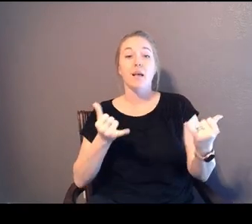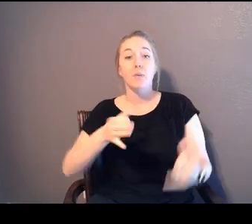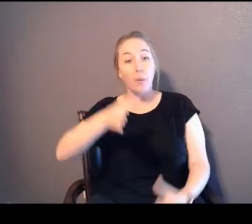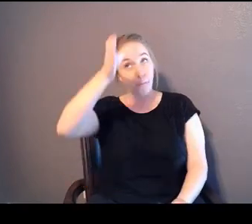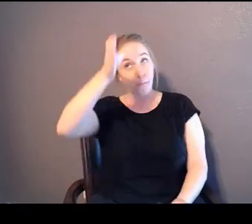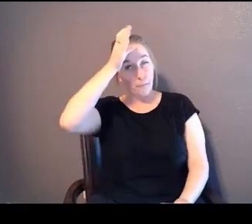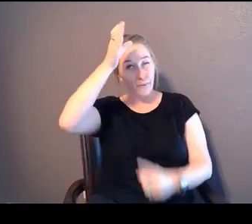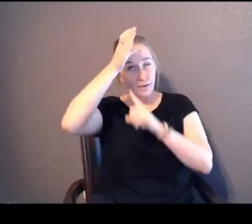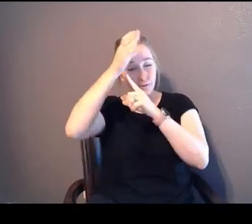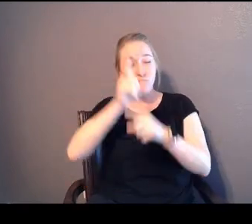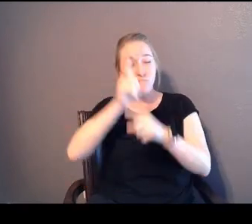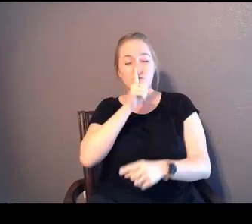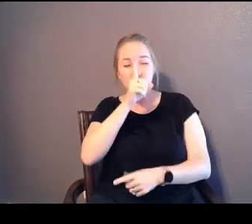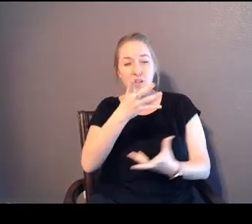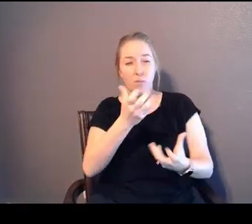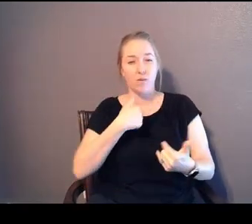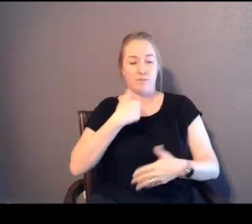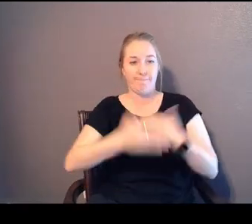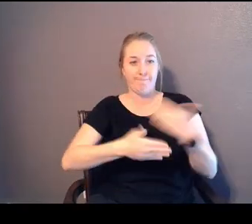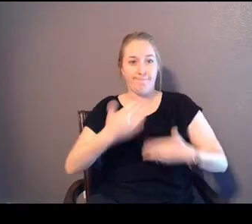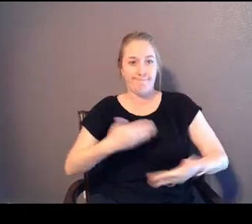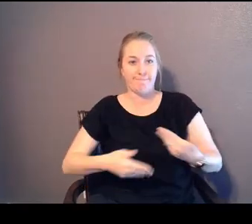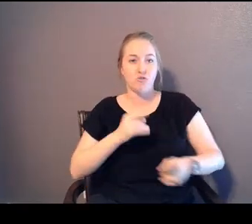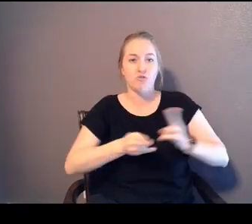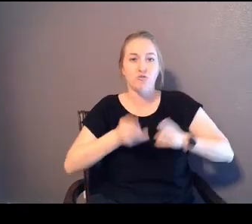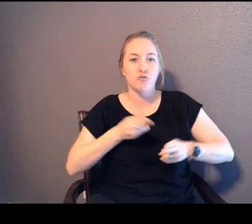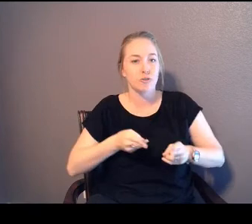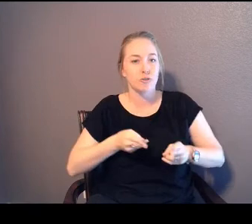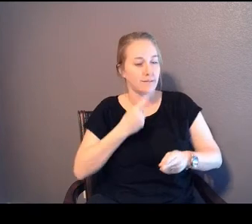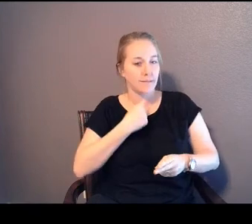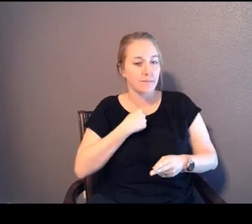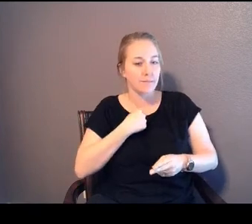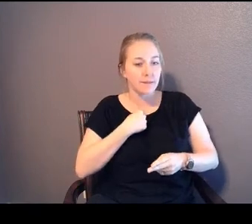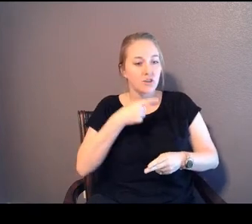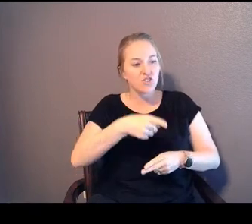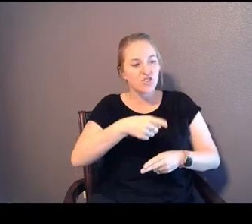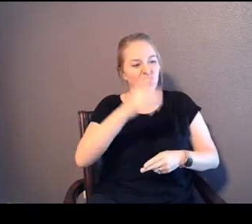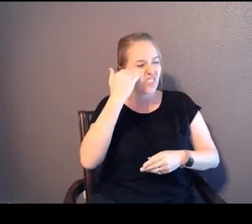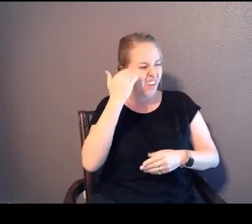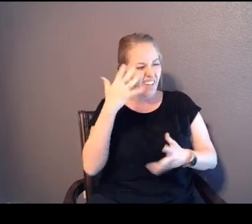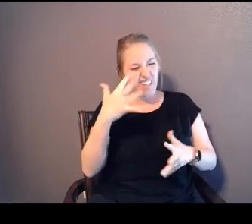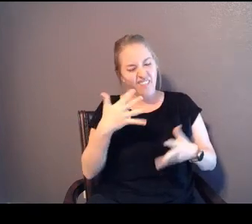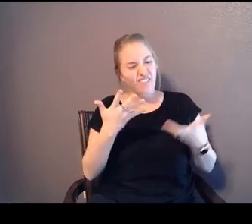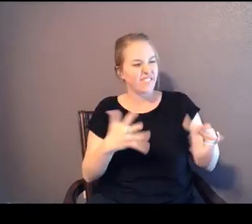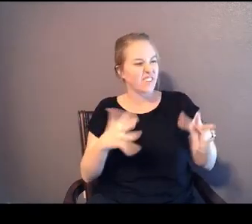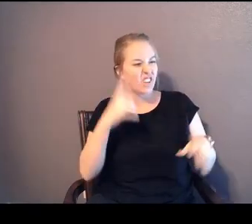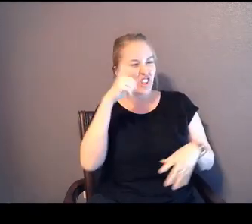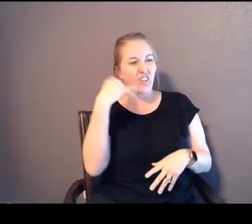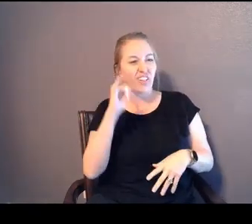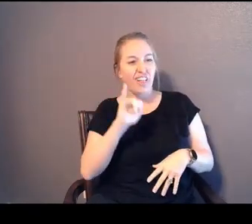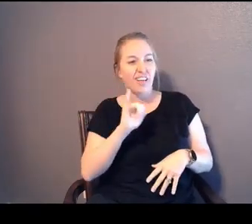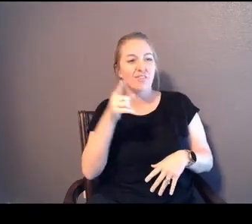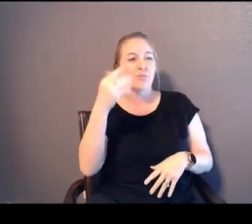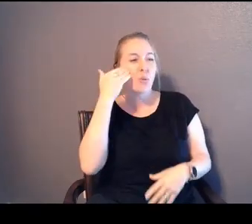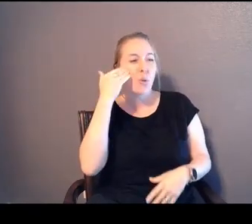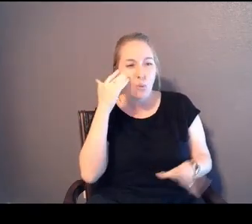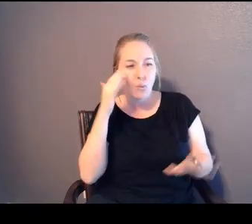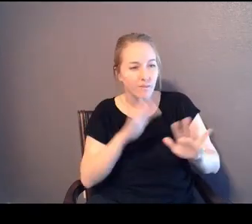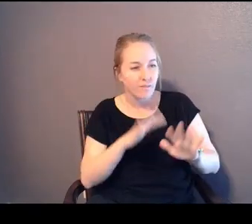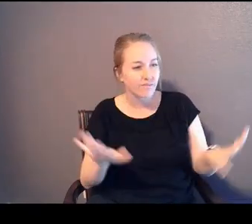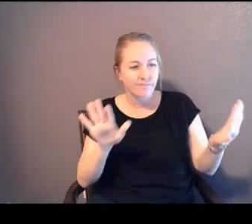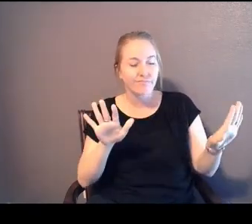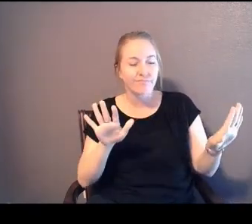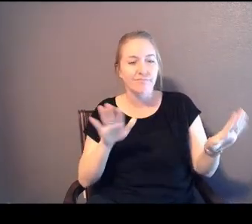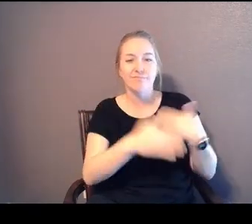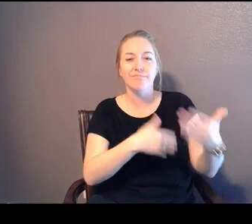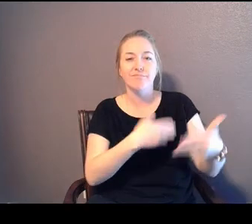me here and start to tell me, oh, you know what these leaves look like. You should just go ahead and put them all in. But I